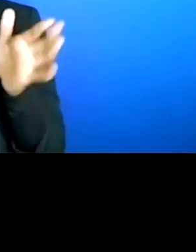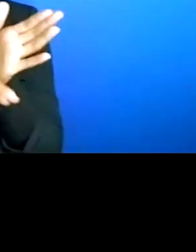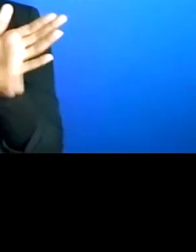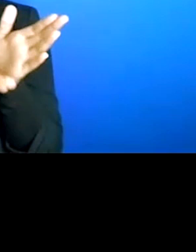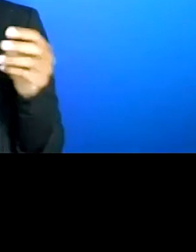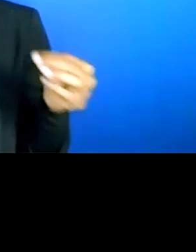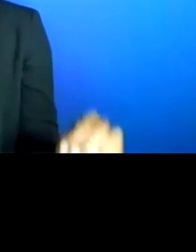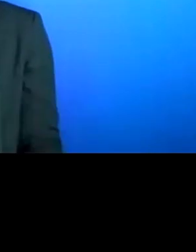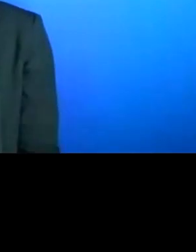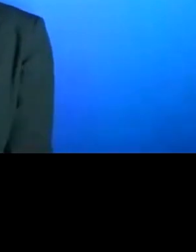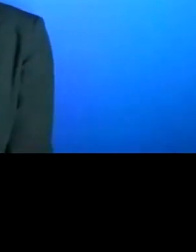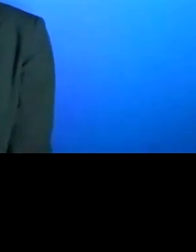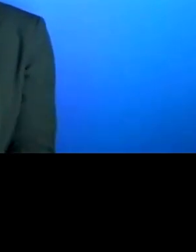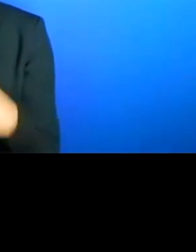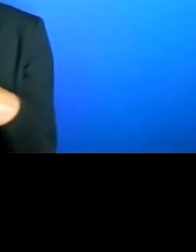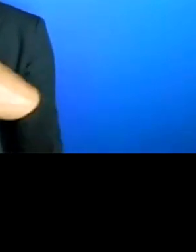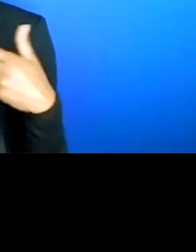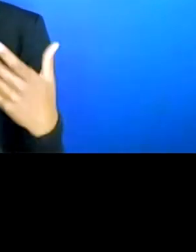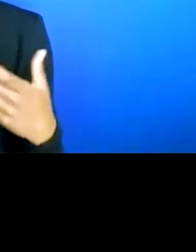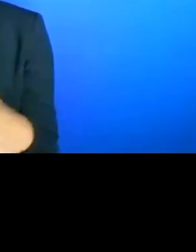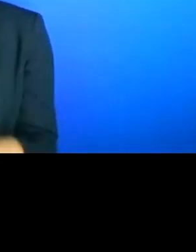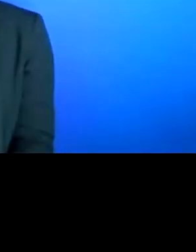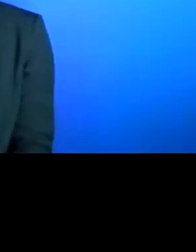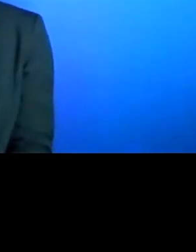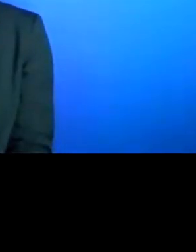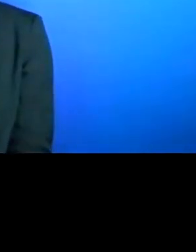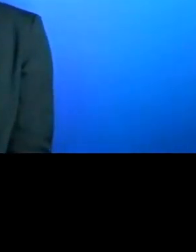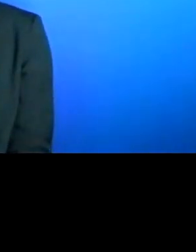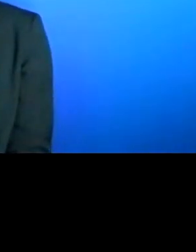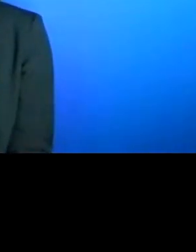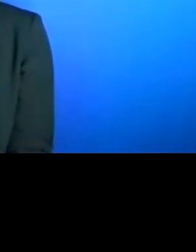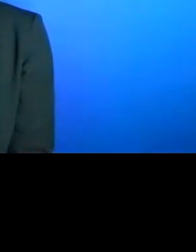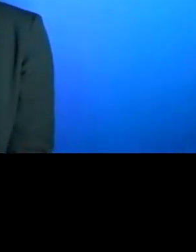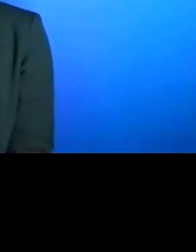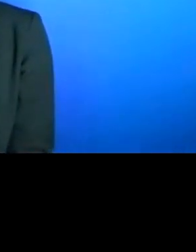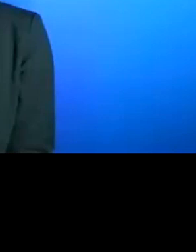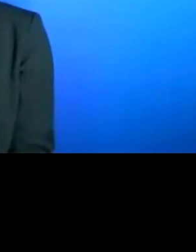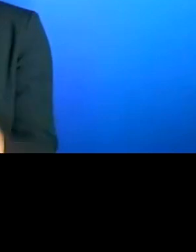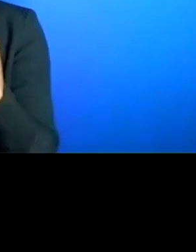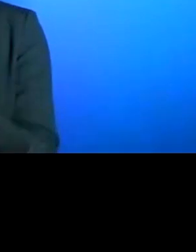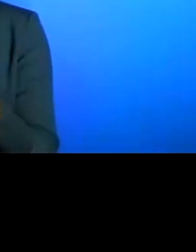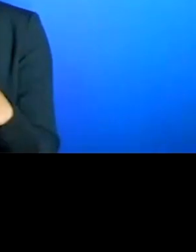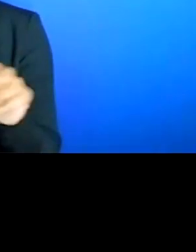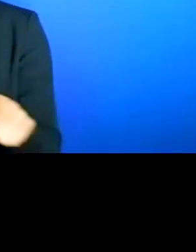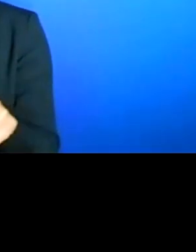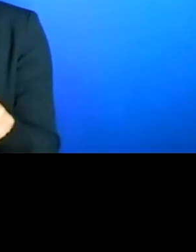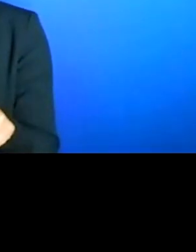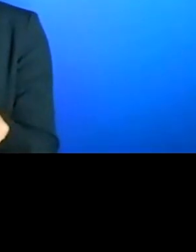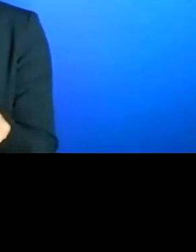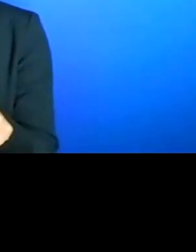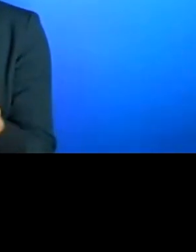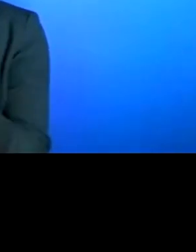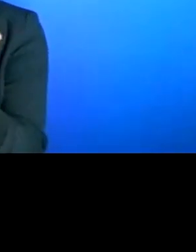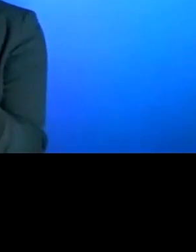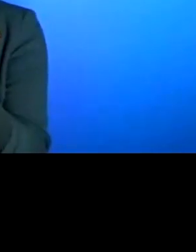like the PEERS Hub, is part of NSF's Building Capacity for STEM Education Research program. In